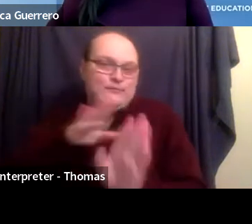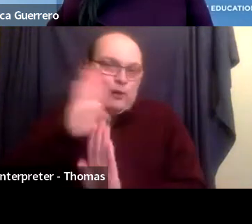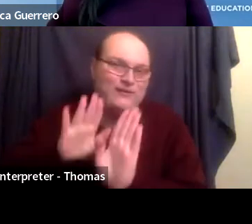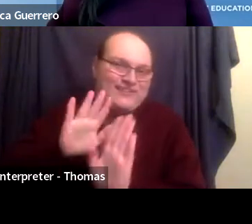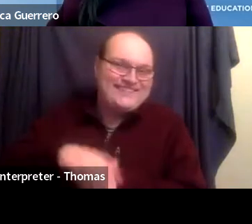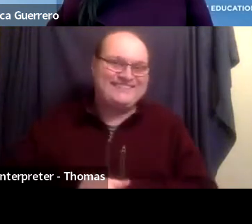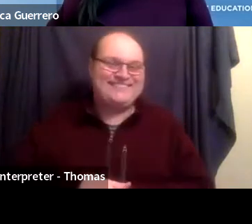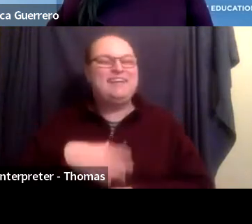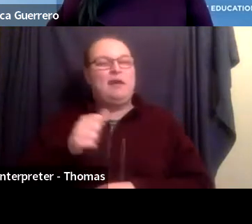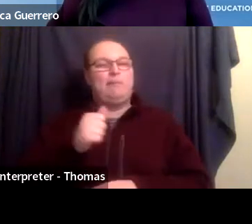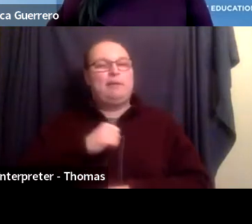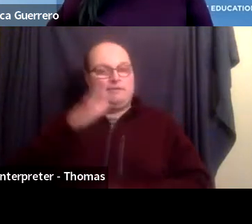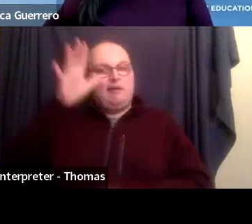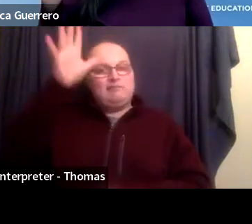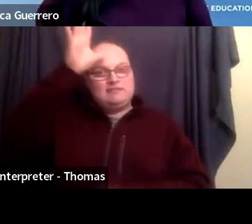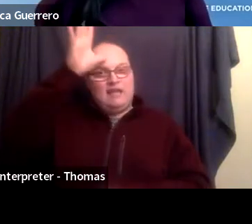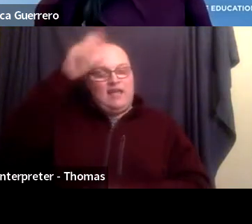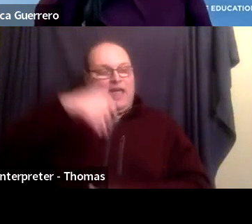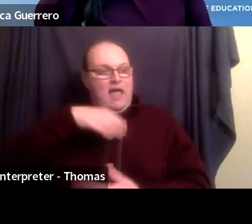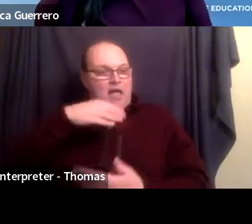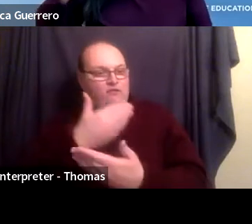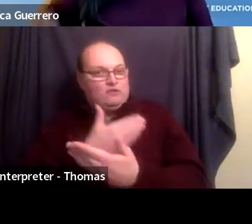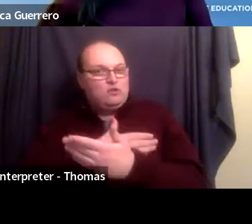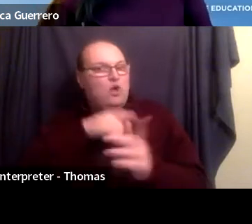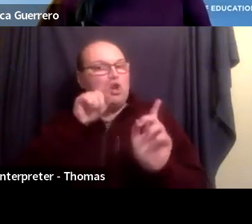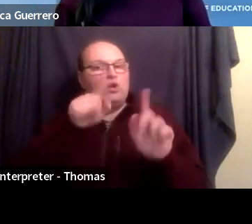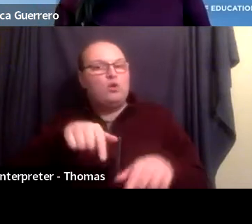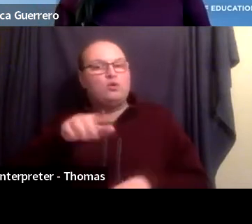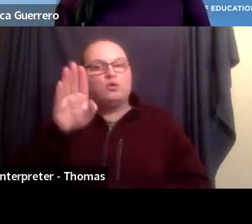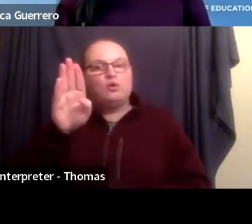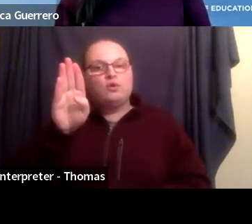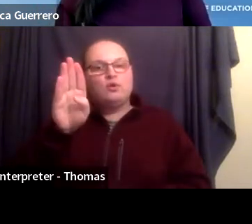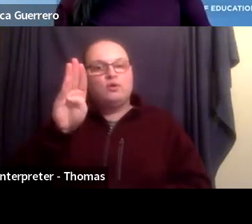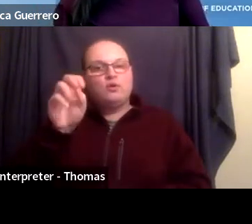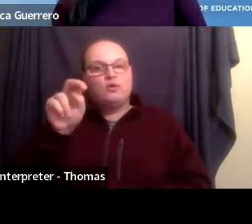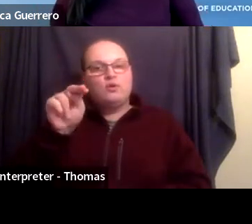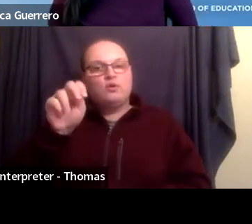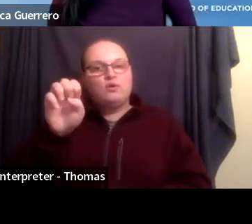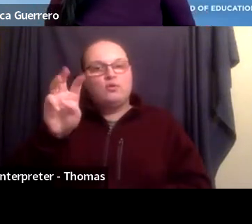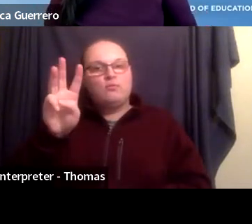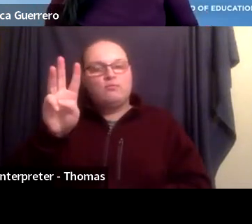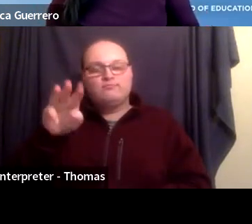I'm a parent of my daughter goes to Bone Mill Elementary School.